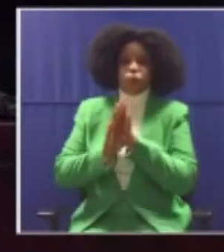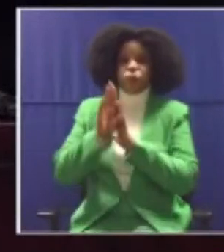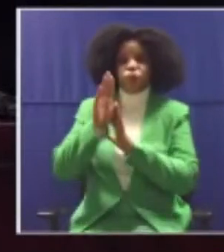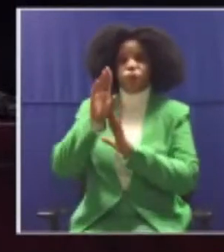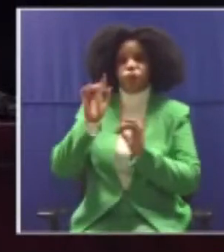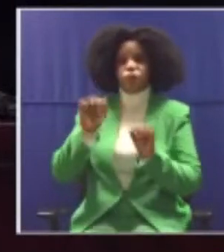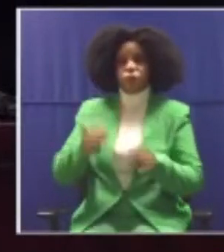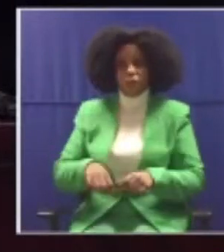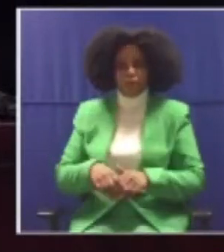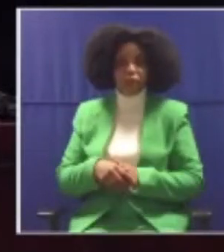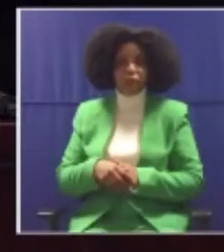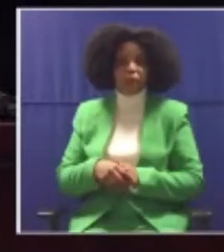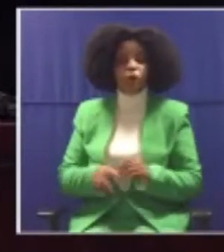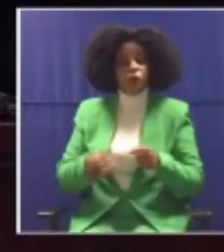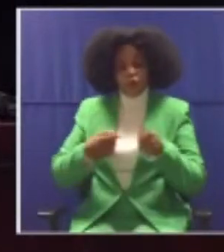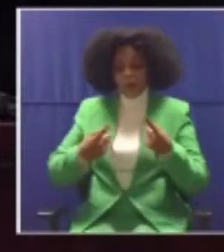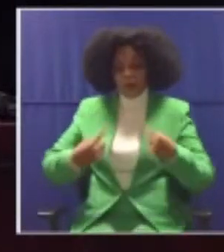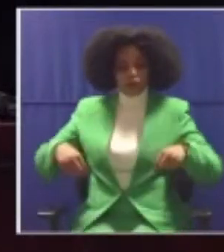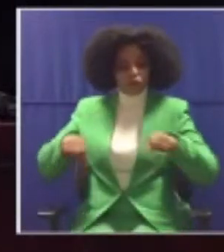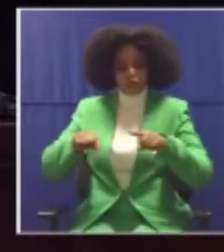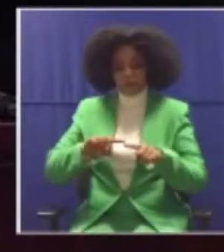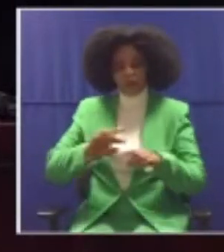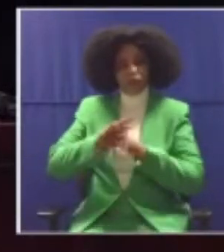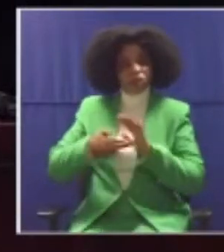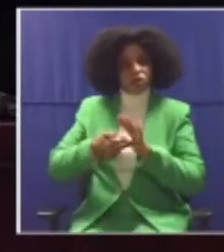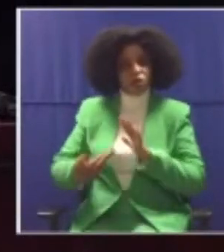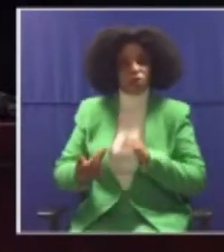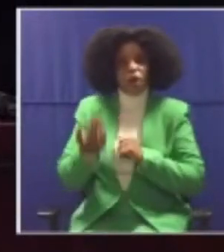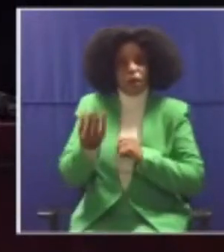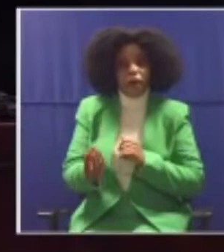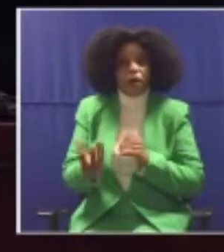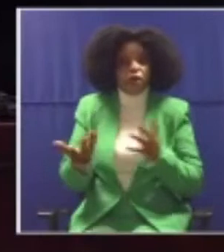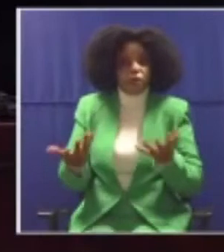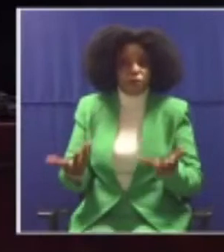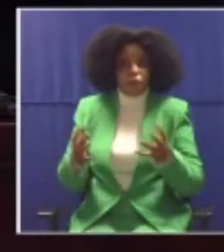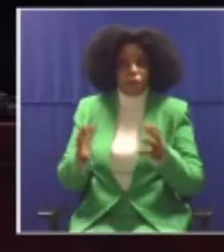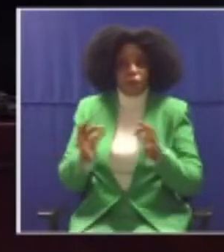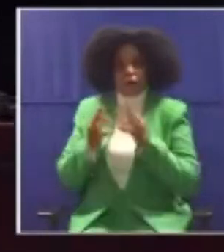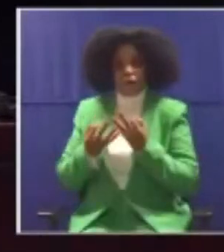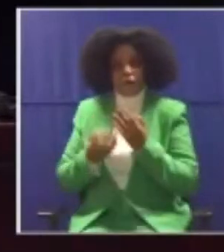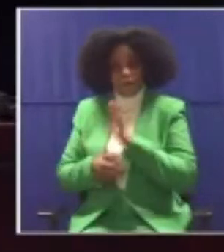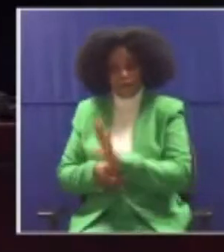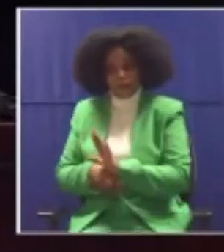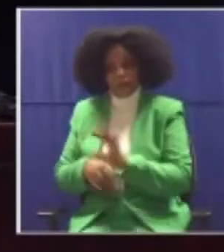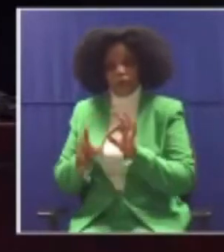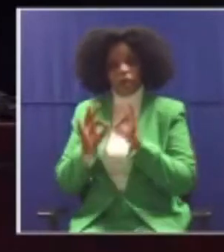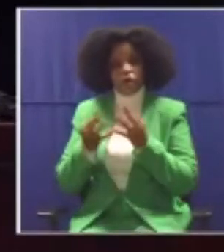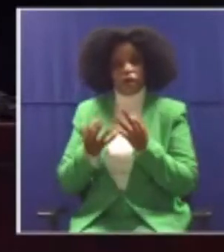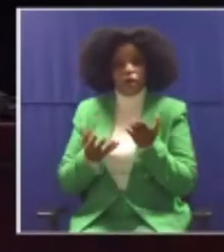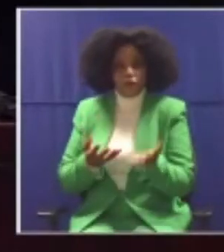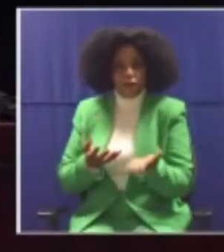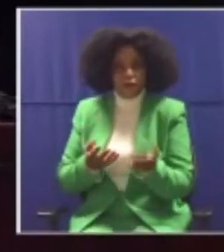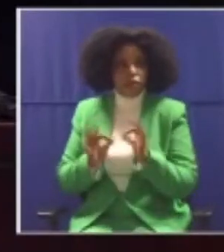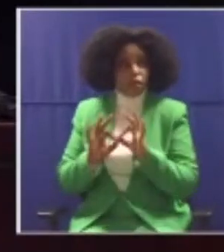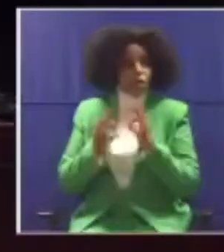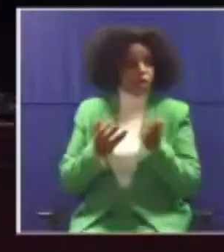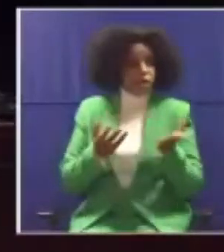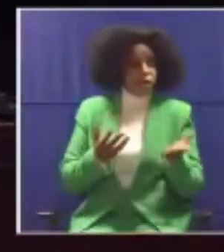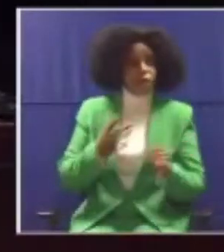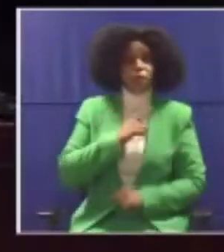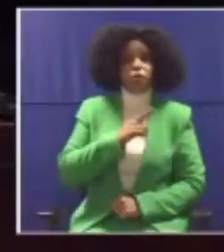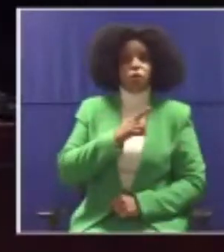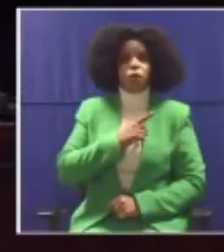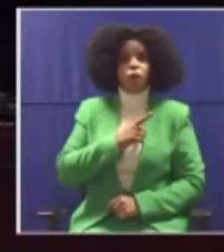a role in our own families to advance our common national agenda. It is in